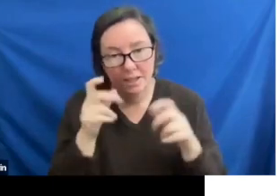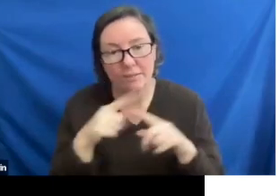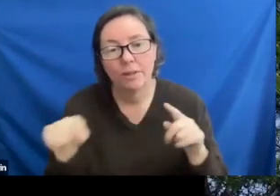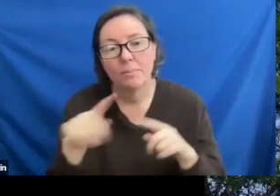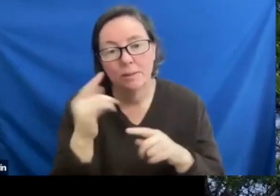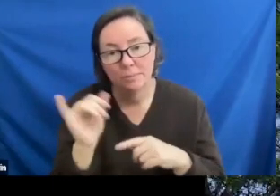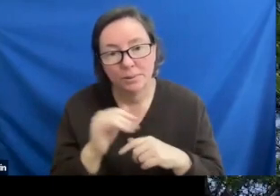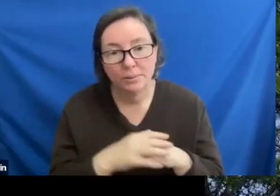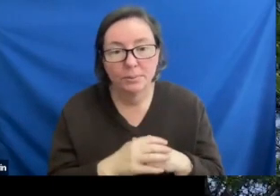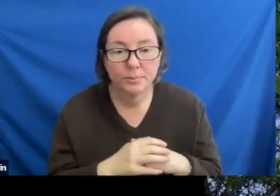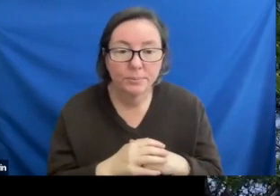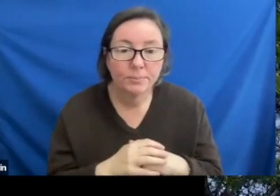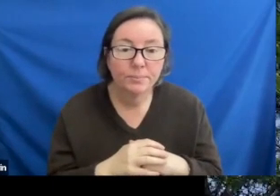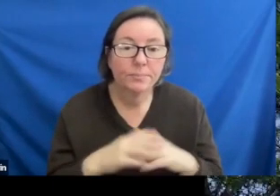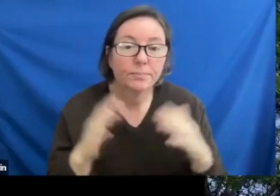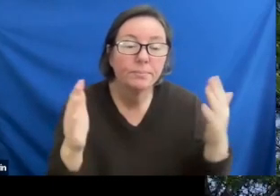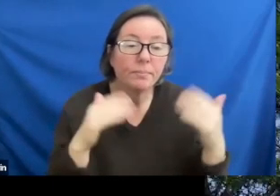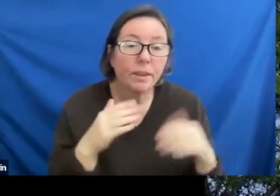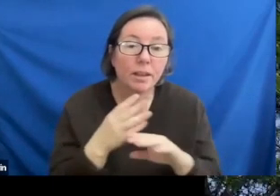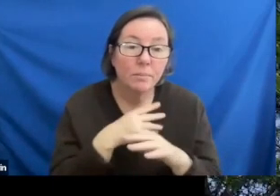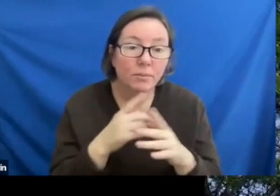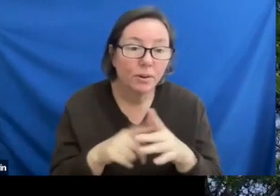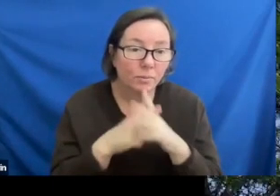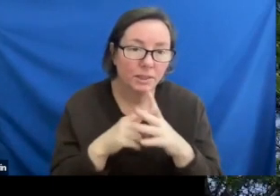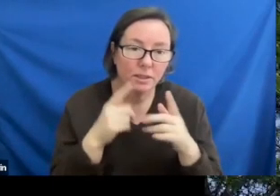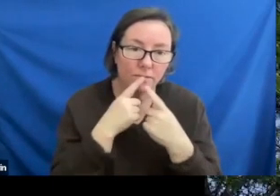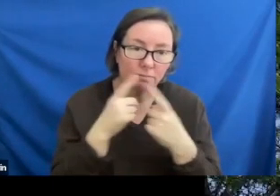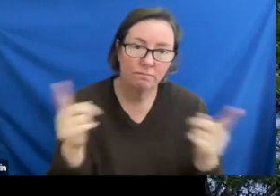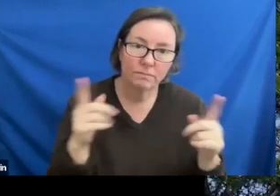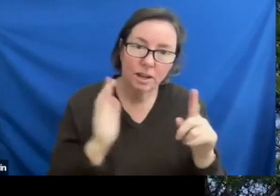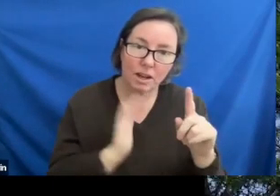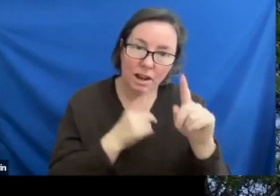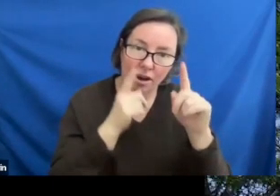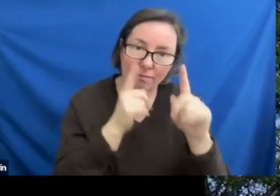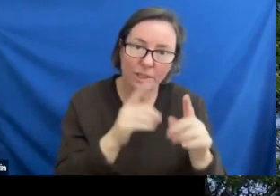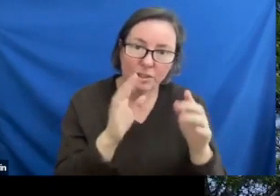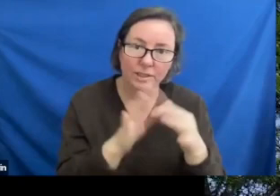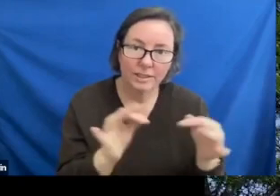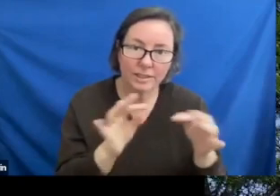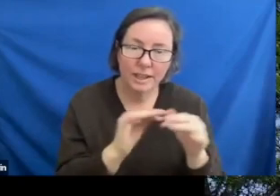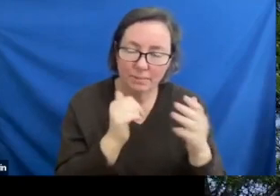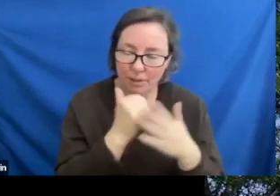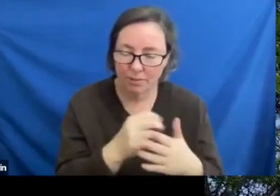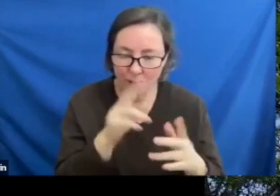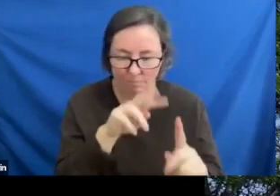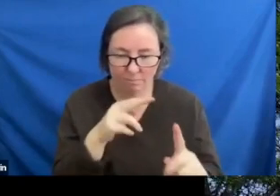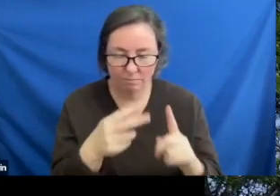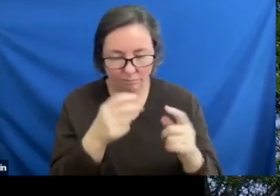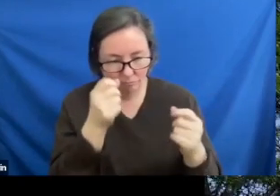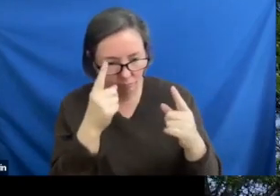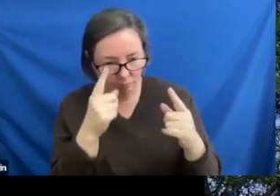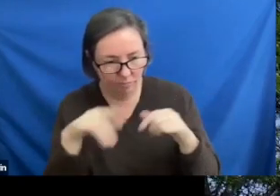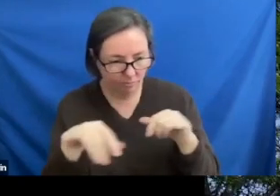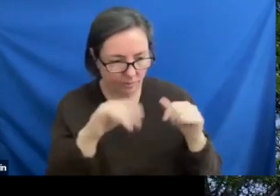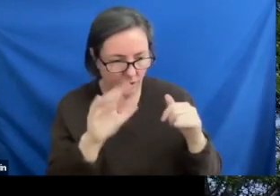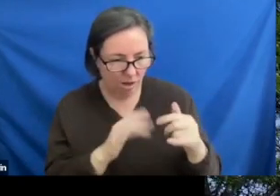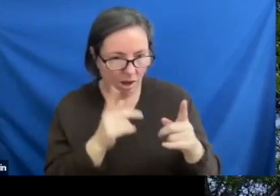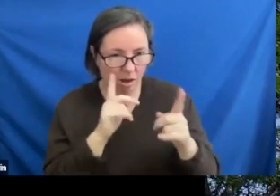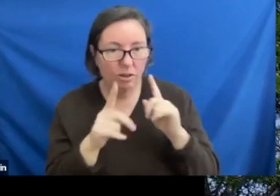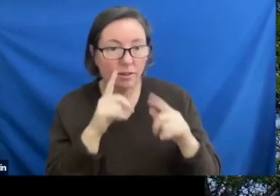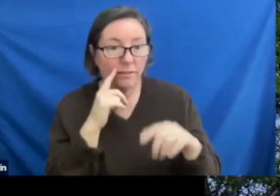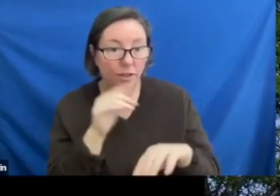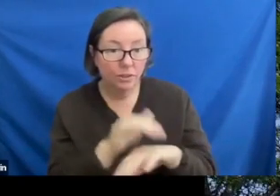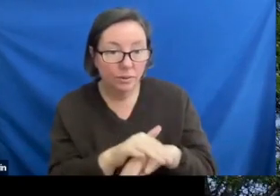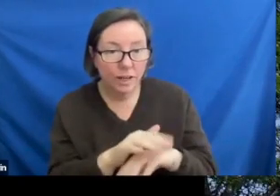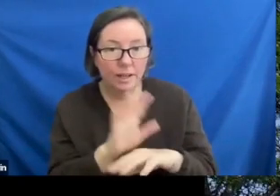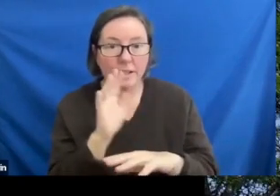And before we start all of our meetings, we like to read DCR's mission statement to help frame our conversation for tonight and set